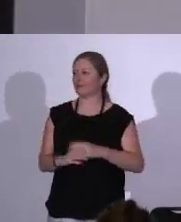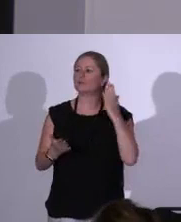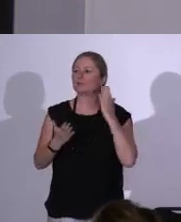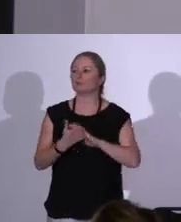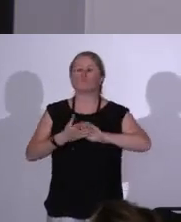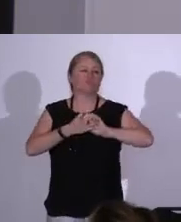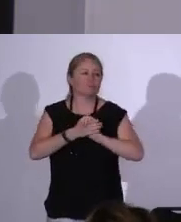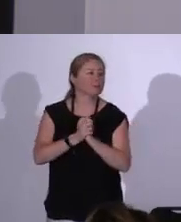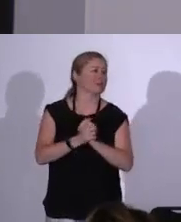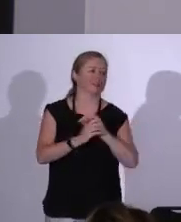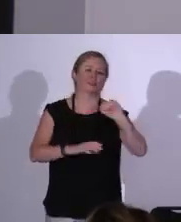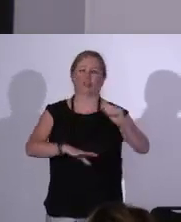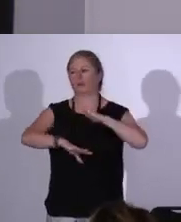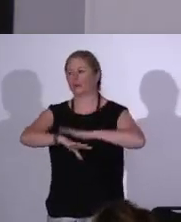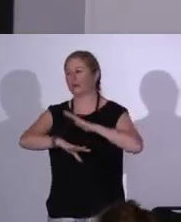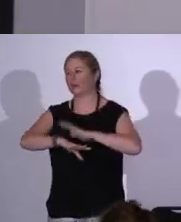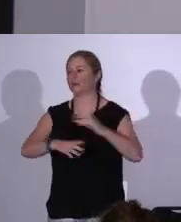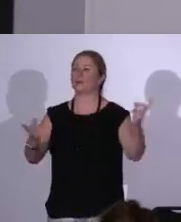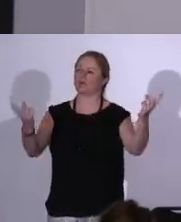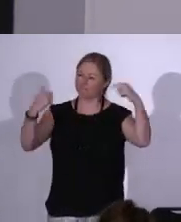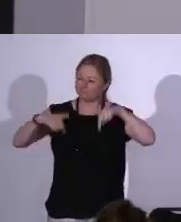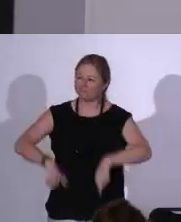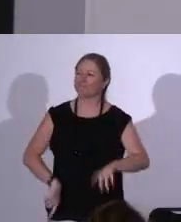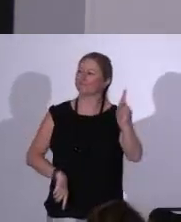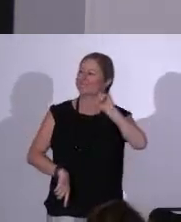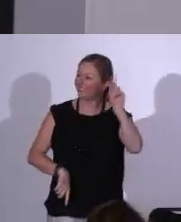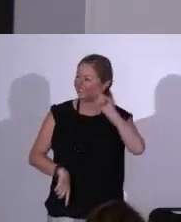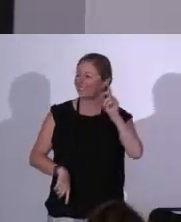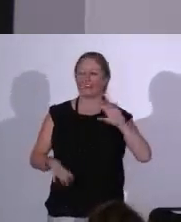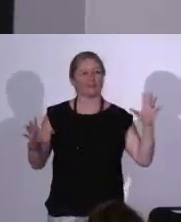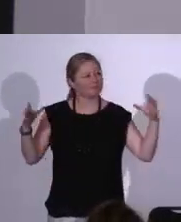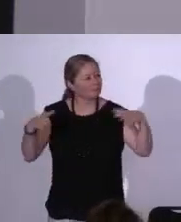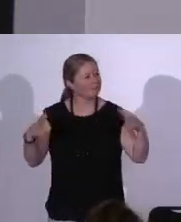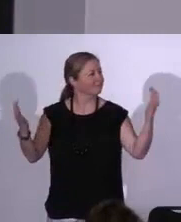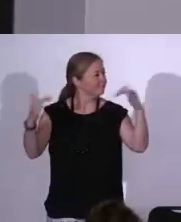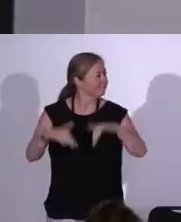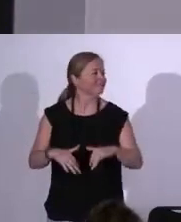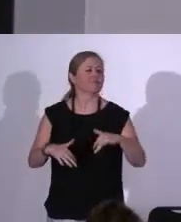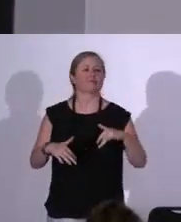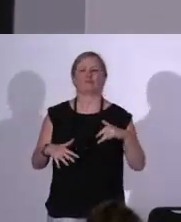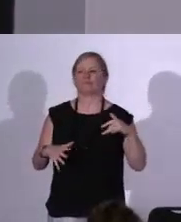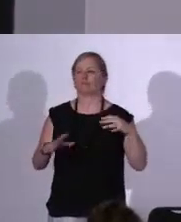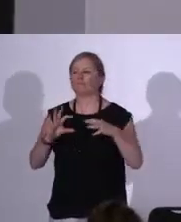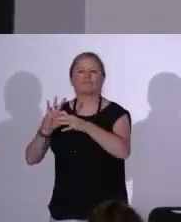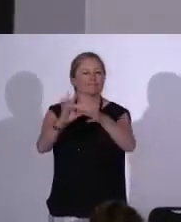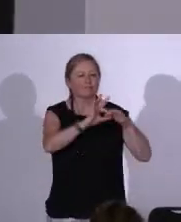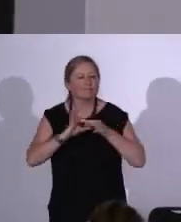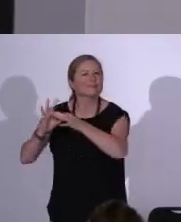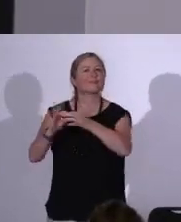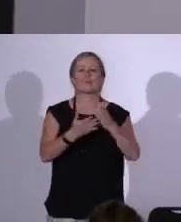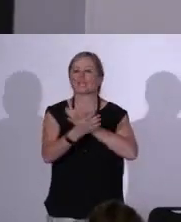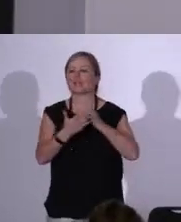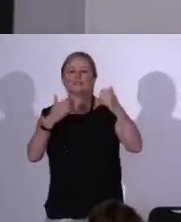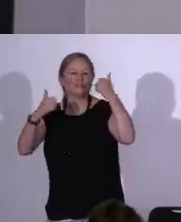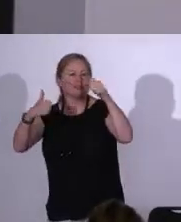appreciate everybody taking their time out of their days today to come together and join forces to share success